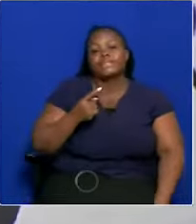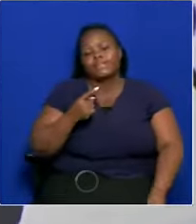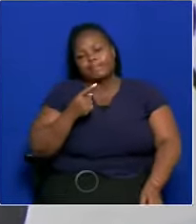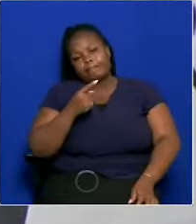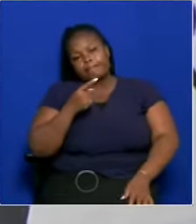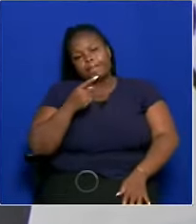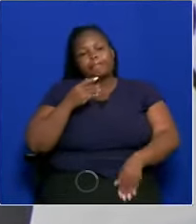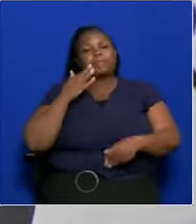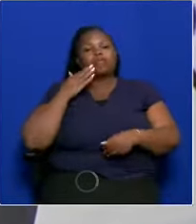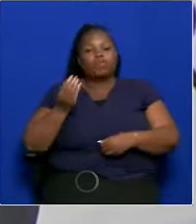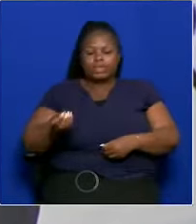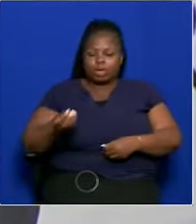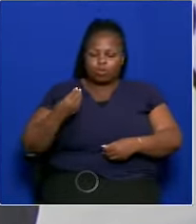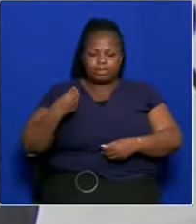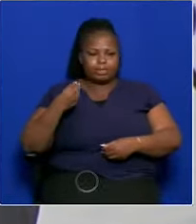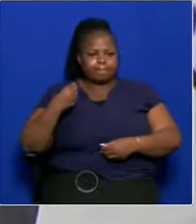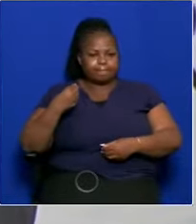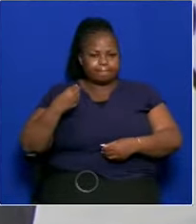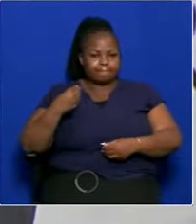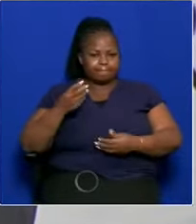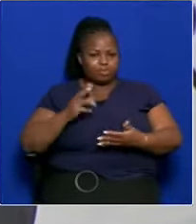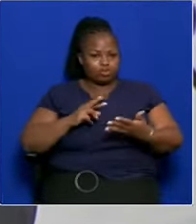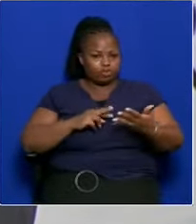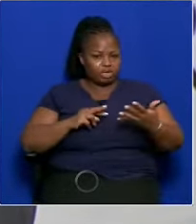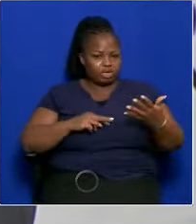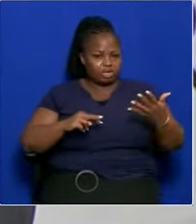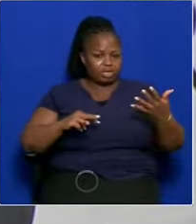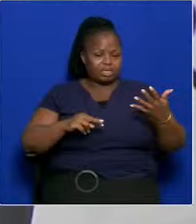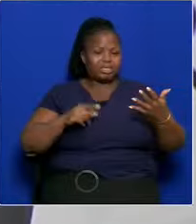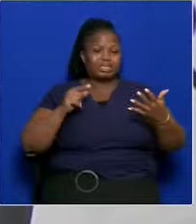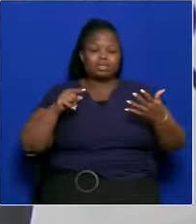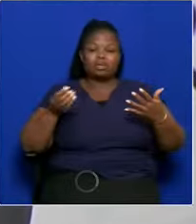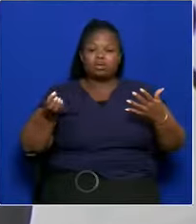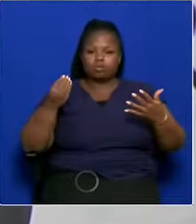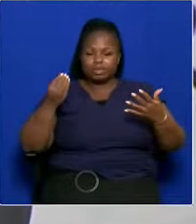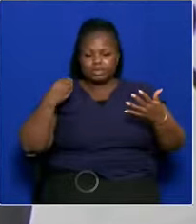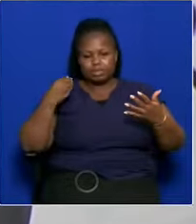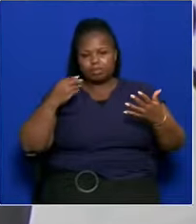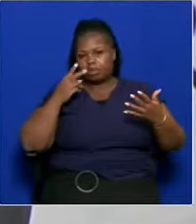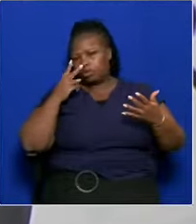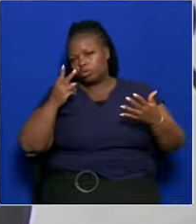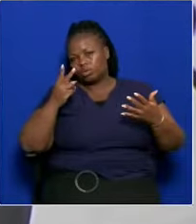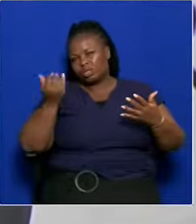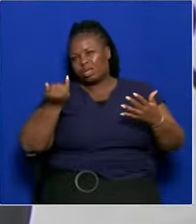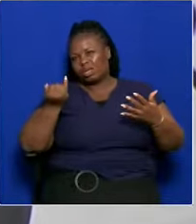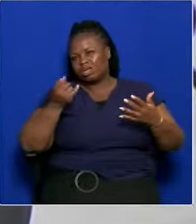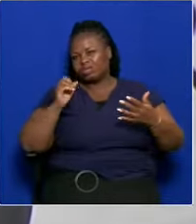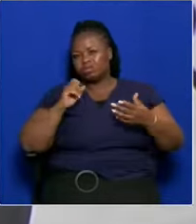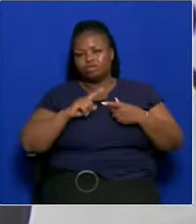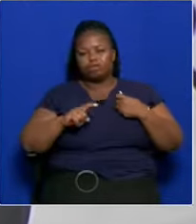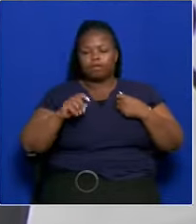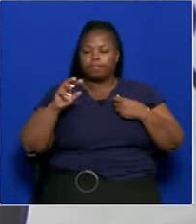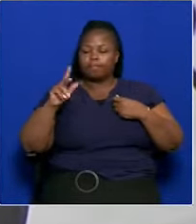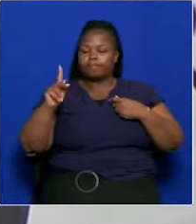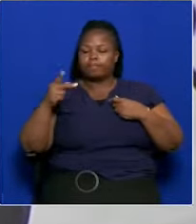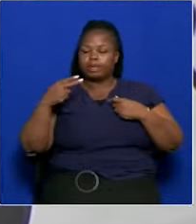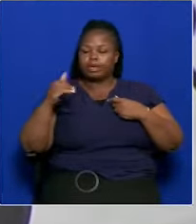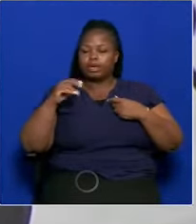read. That WhatsApp, it seems to be from Mr. Kaula,